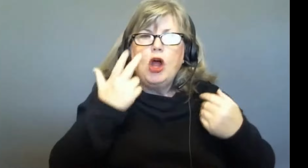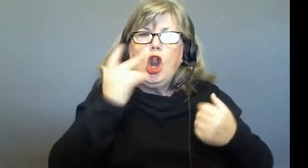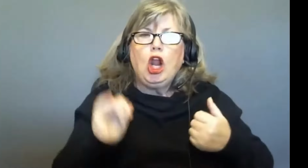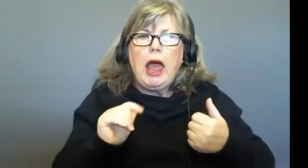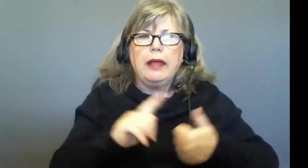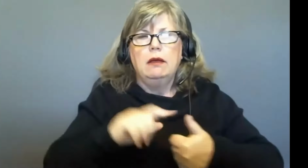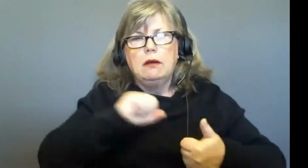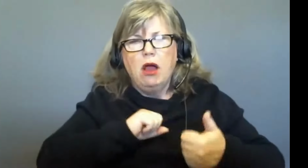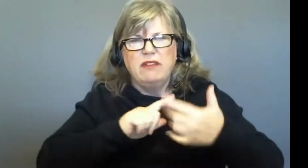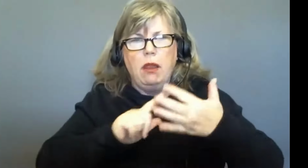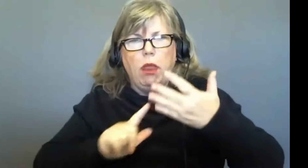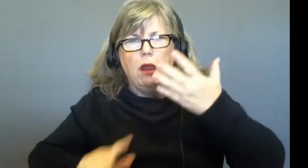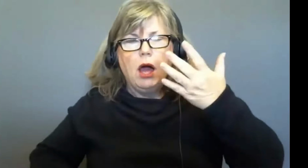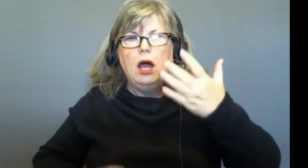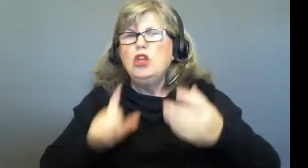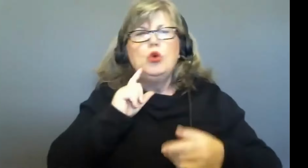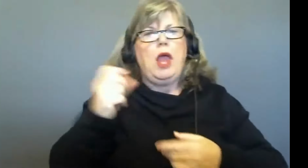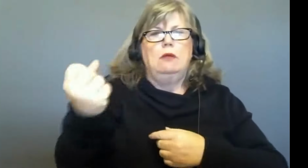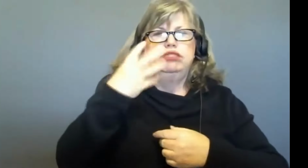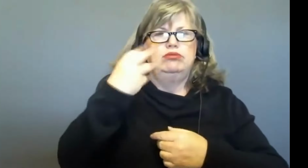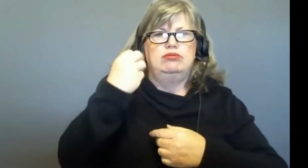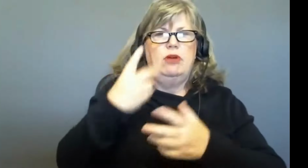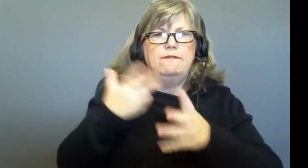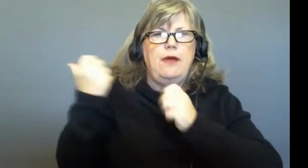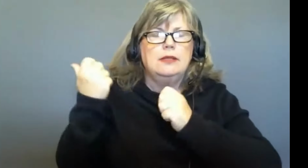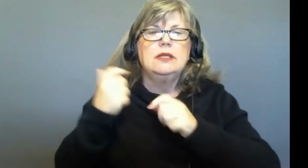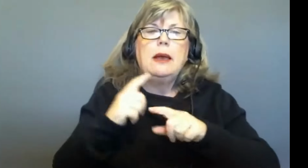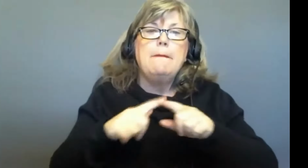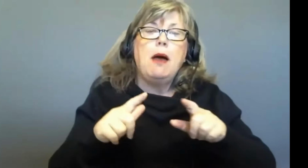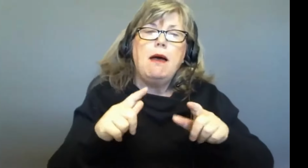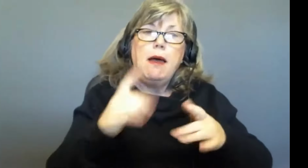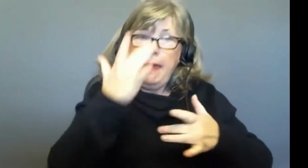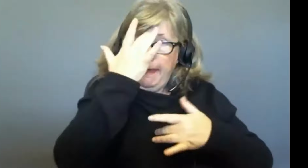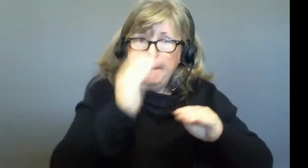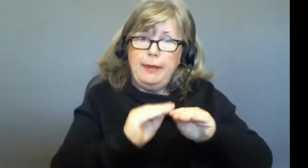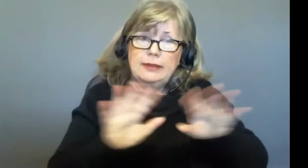if I were to ask you, what are the signs and symptoms of the pandemic of ageism?